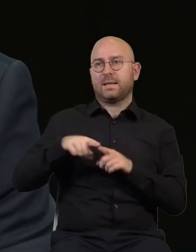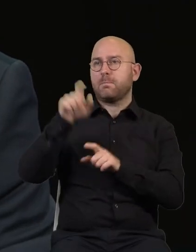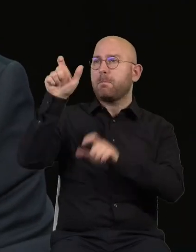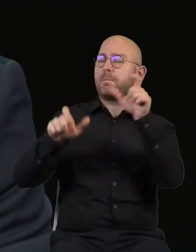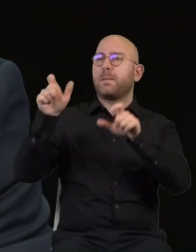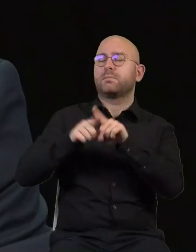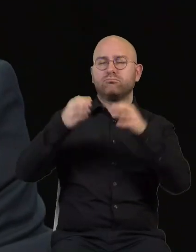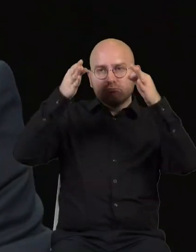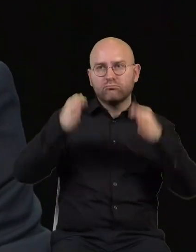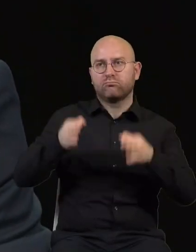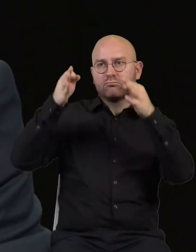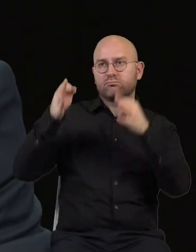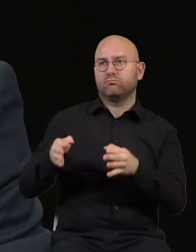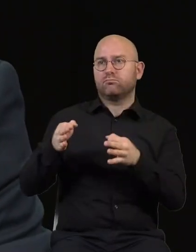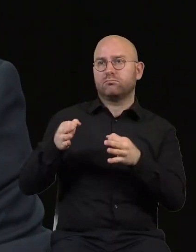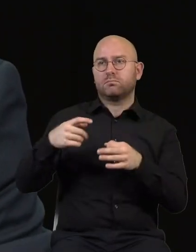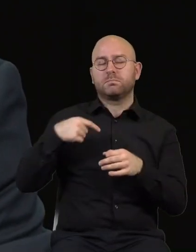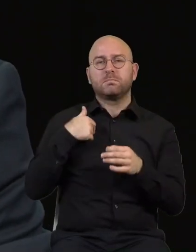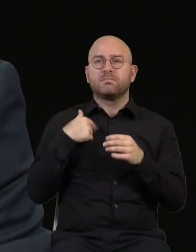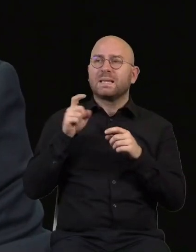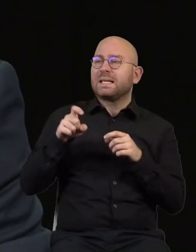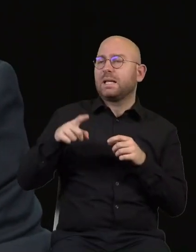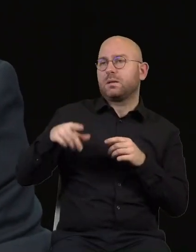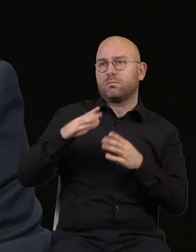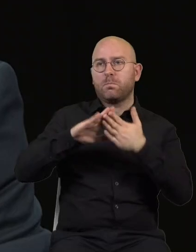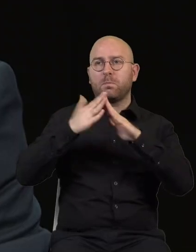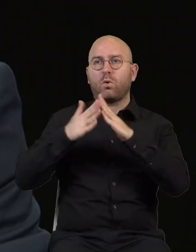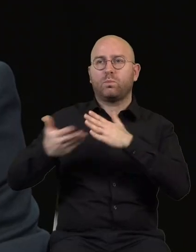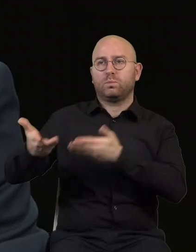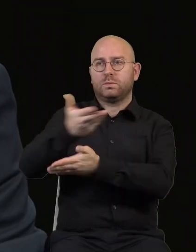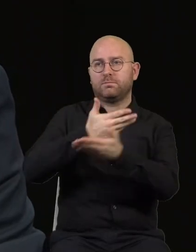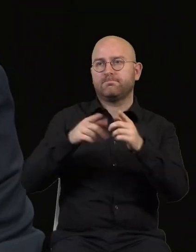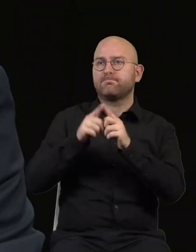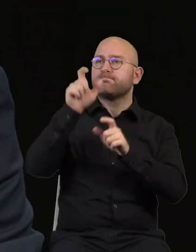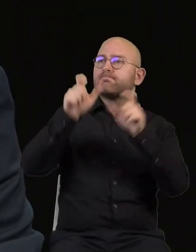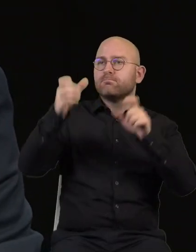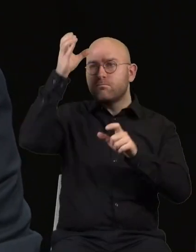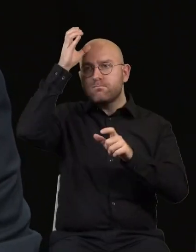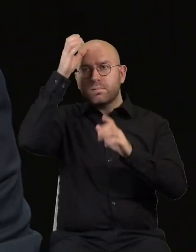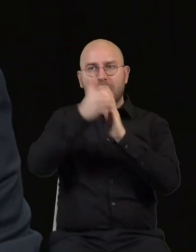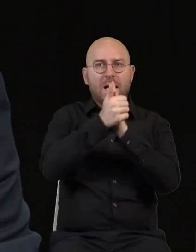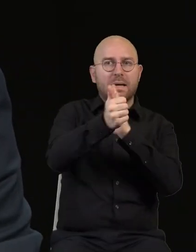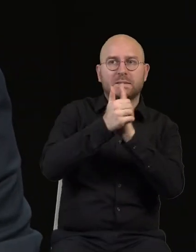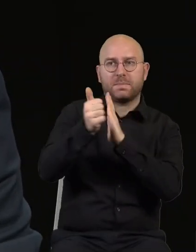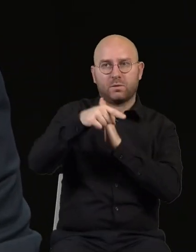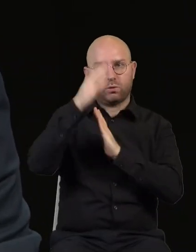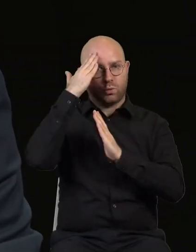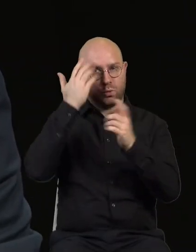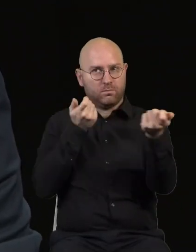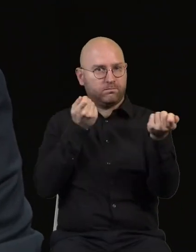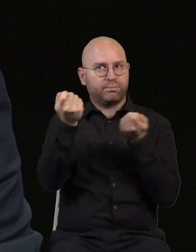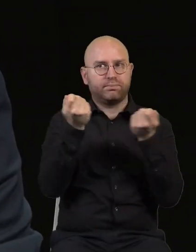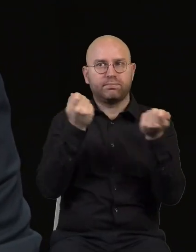to link and coordinate the different policies, activities, actions to be